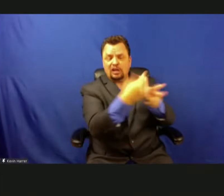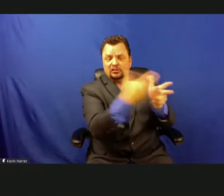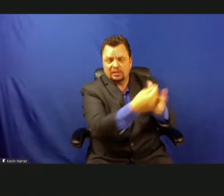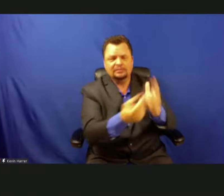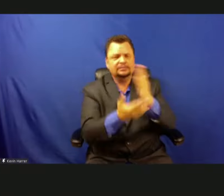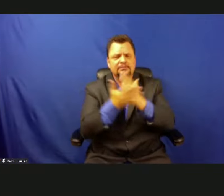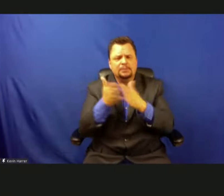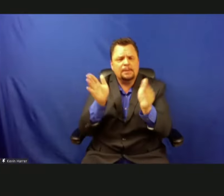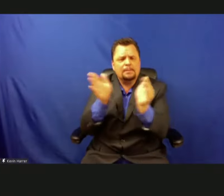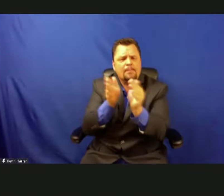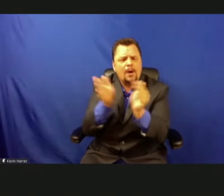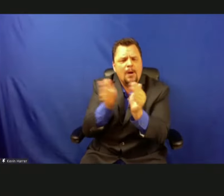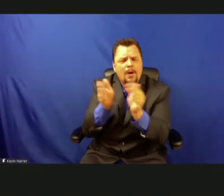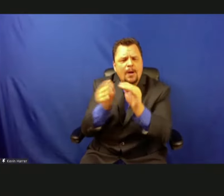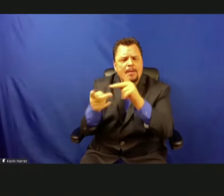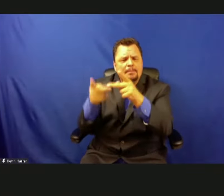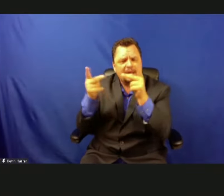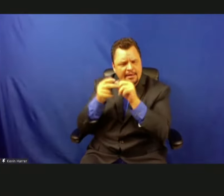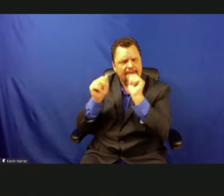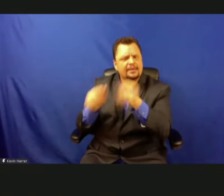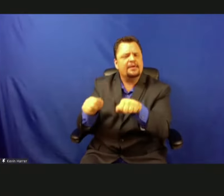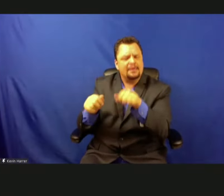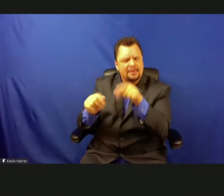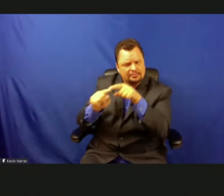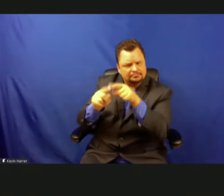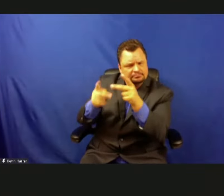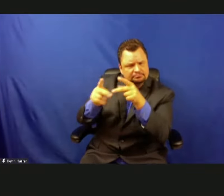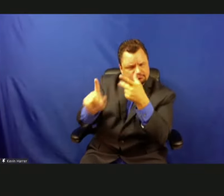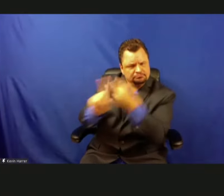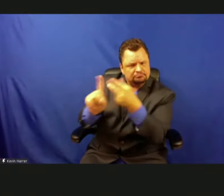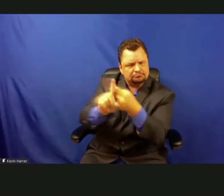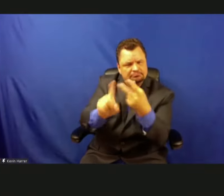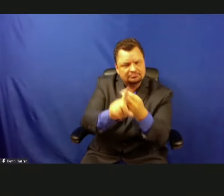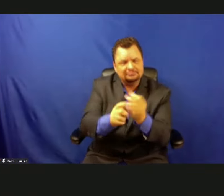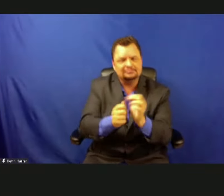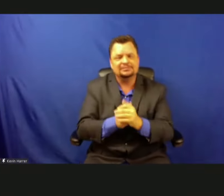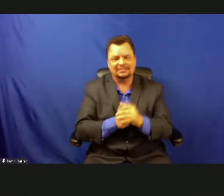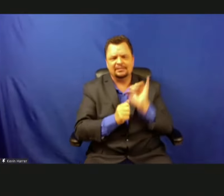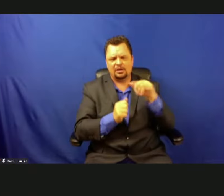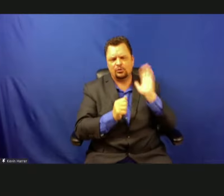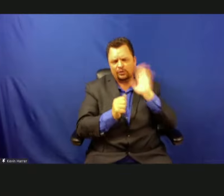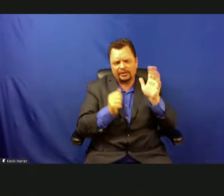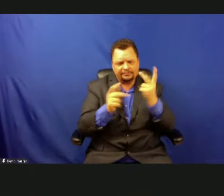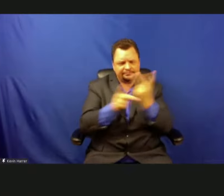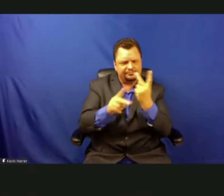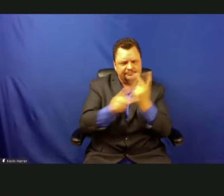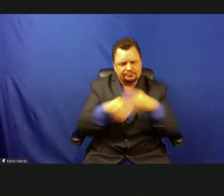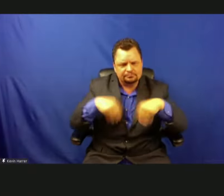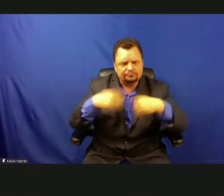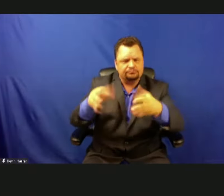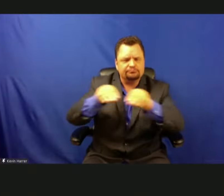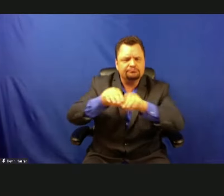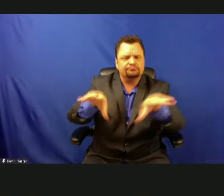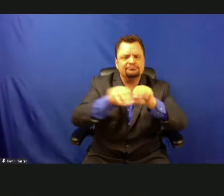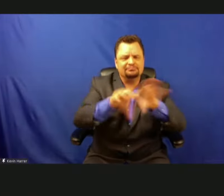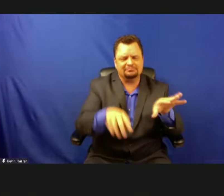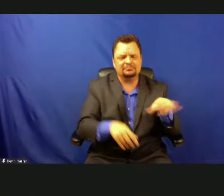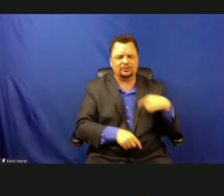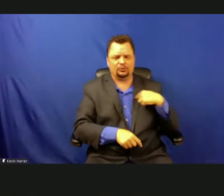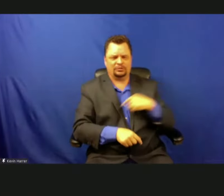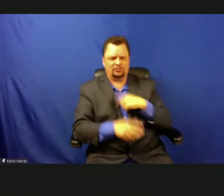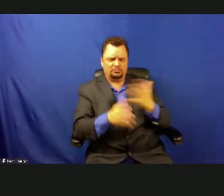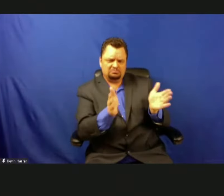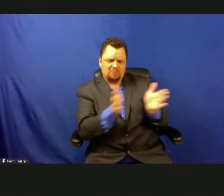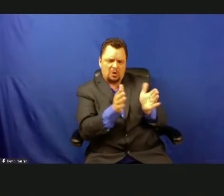needed, we will go to larger scale, but we think that we can have a series of small to mid-sized ones. And then we've worked on our capacity with the